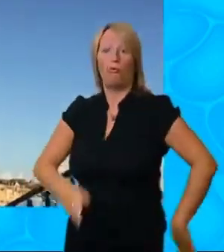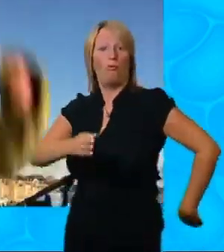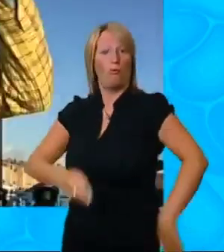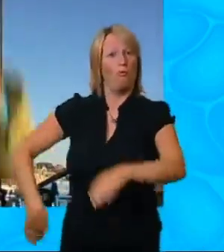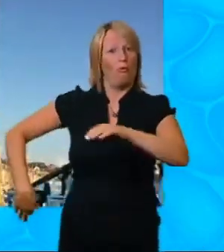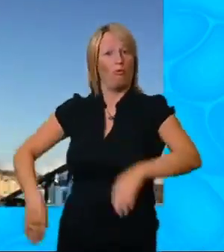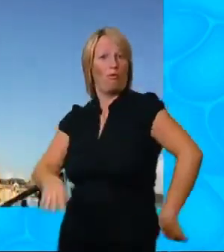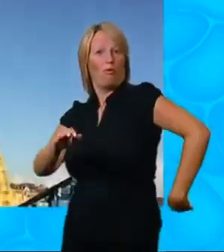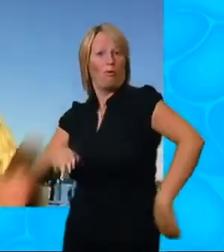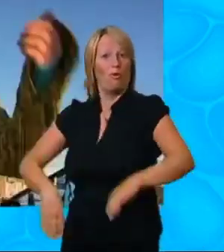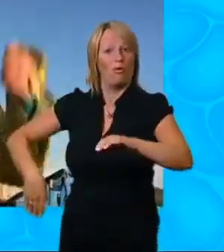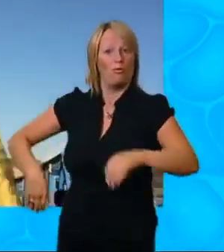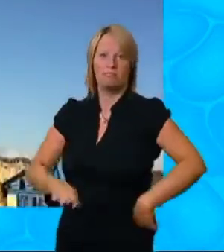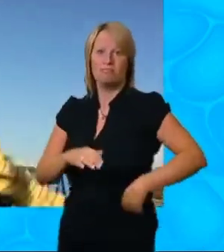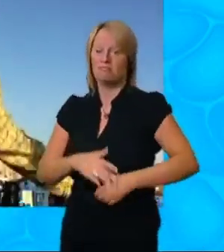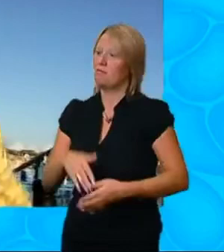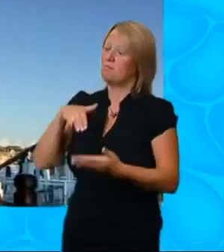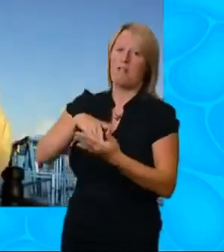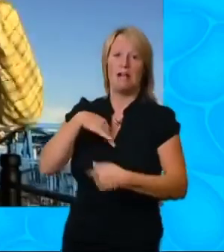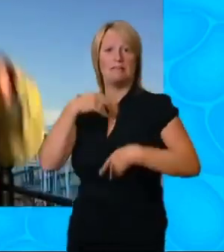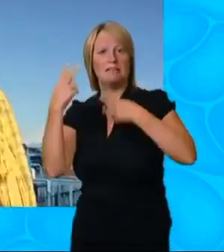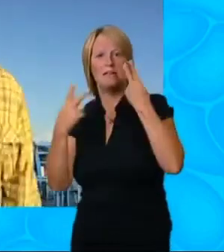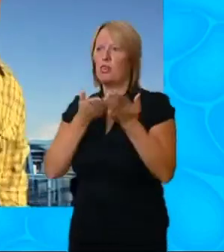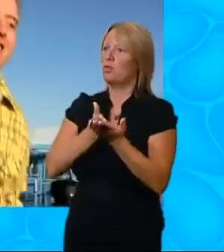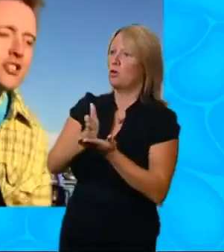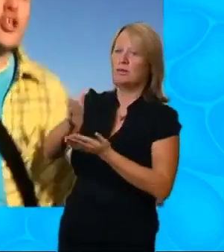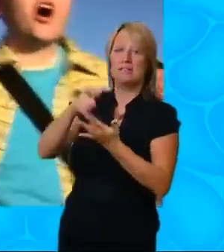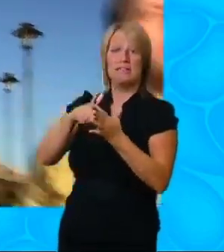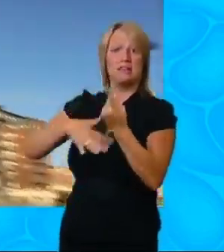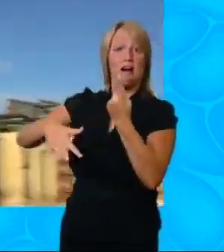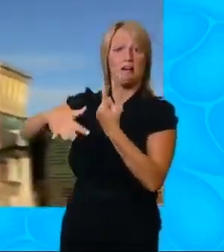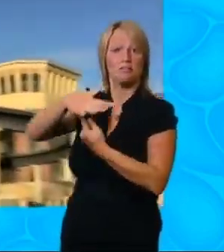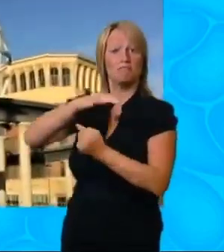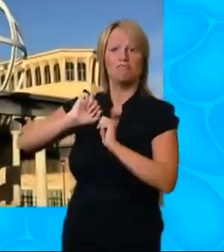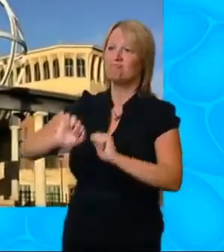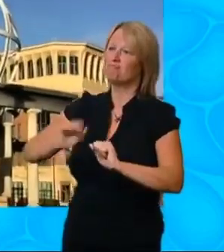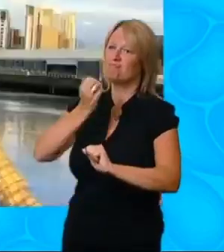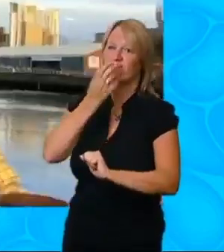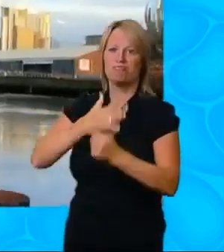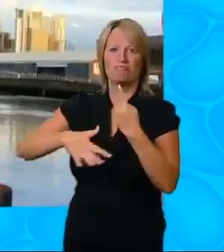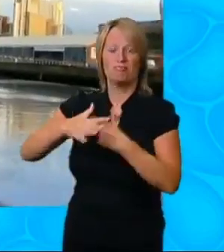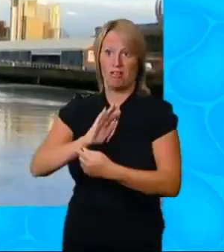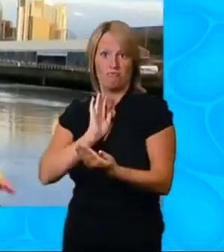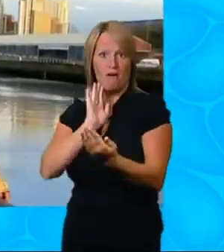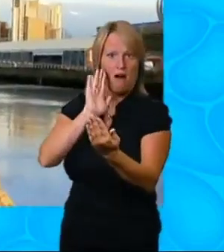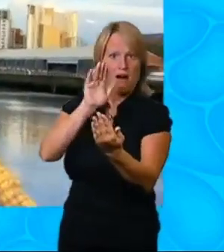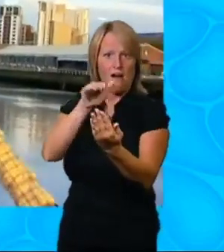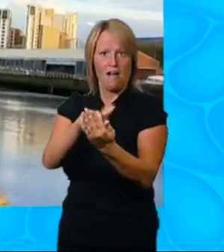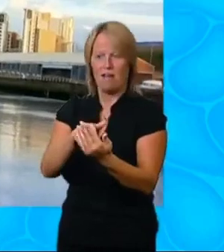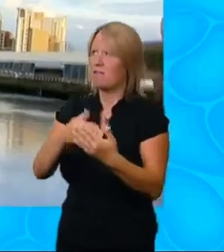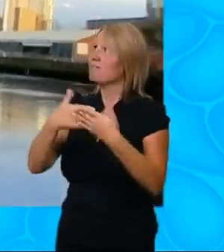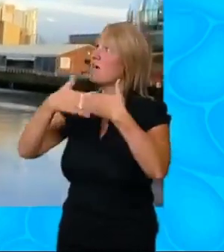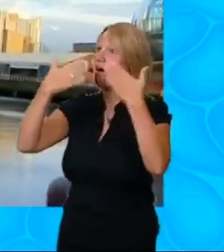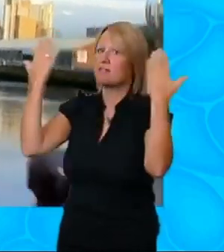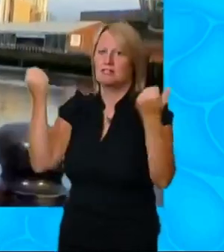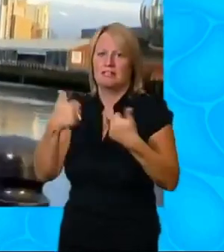arms and I'm singing my way through the city's charms. Getting there, it's just